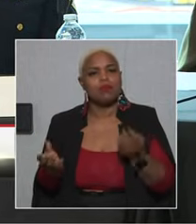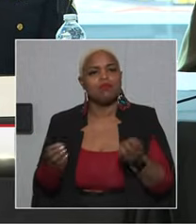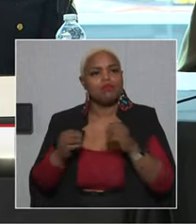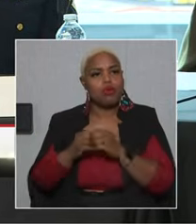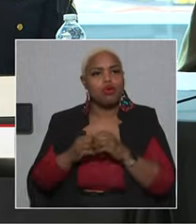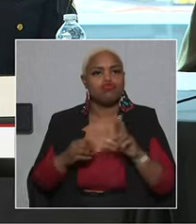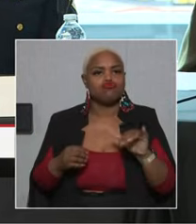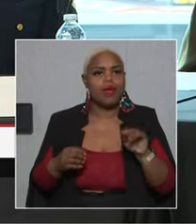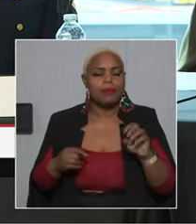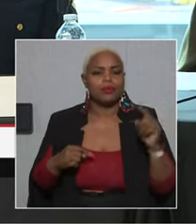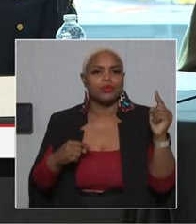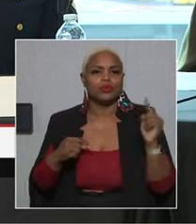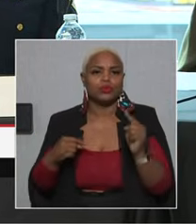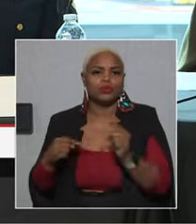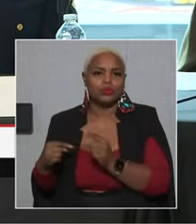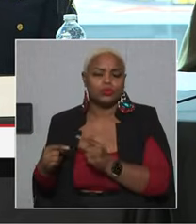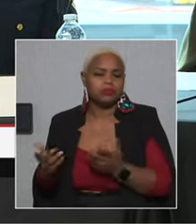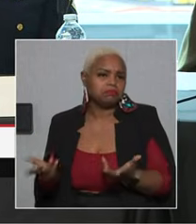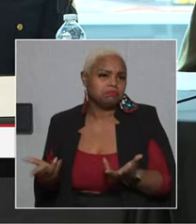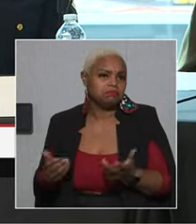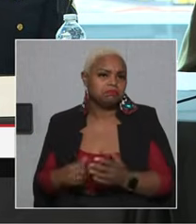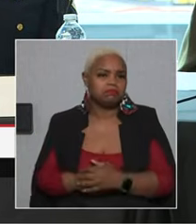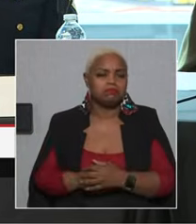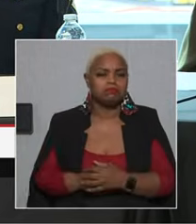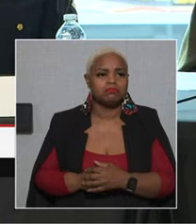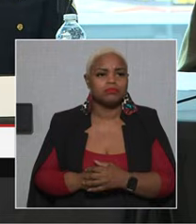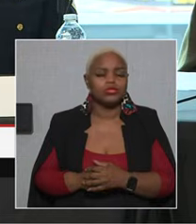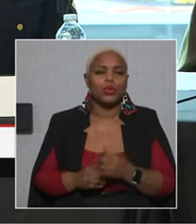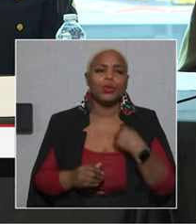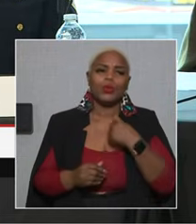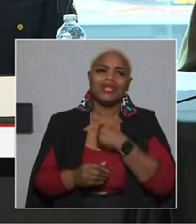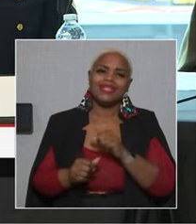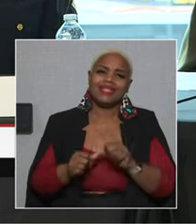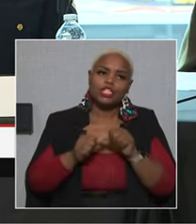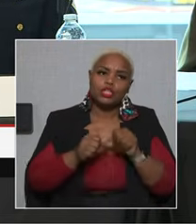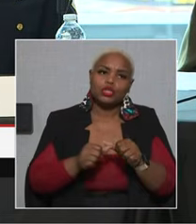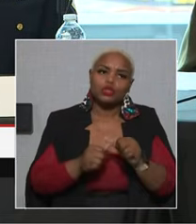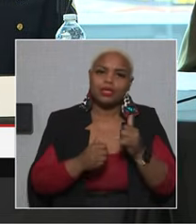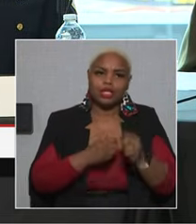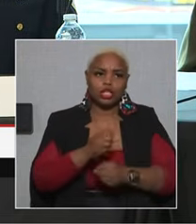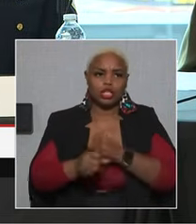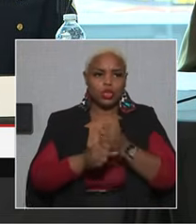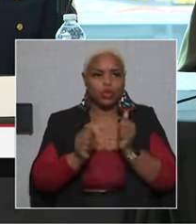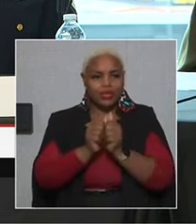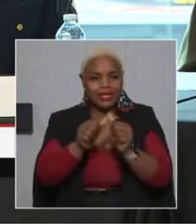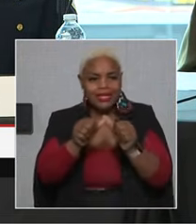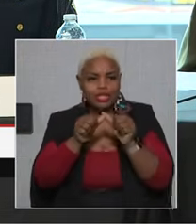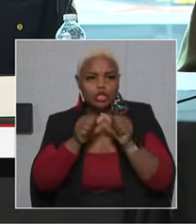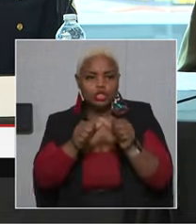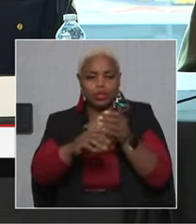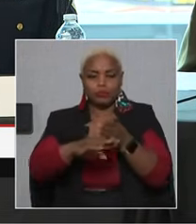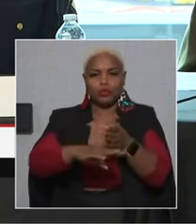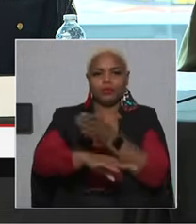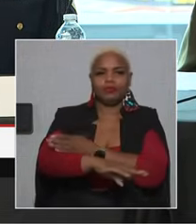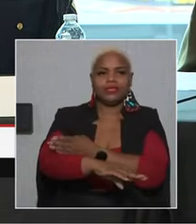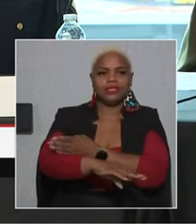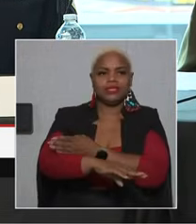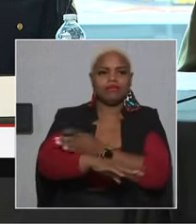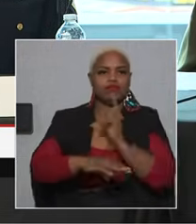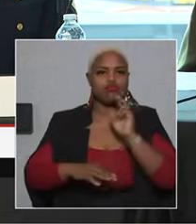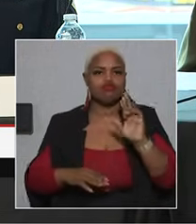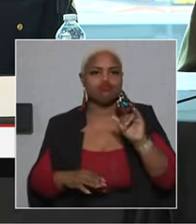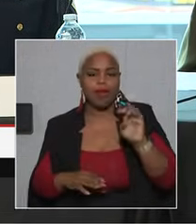those improvements, and we finished the year with continued improvements in violent crime. Any other questions?